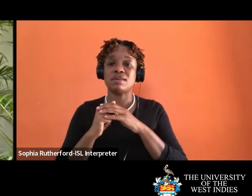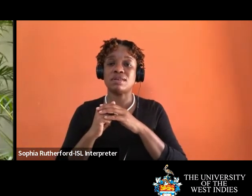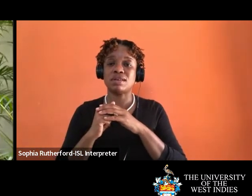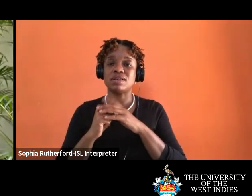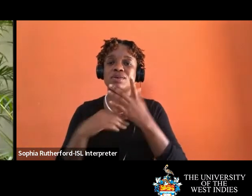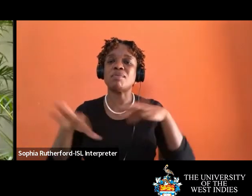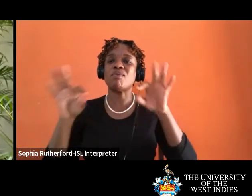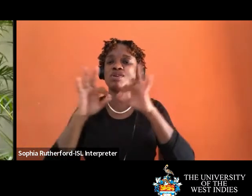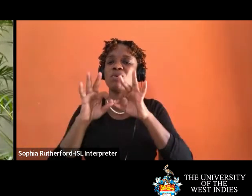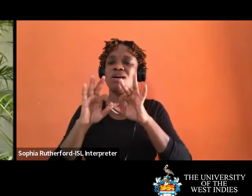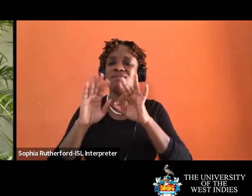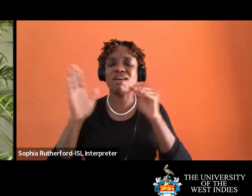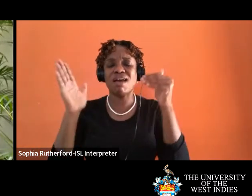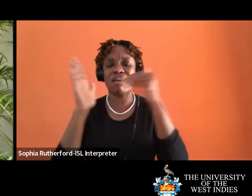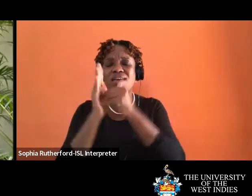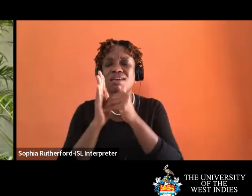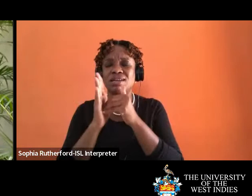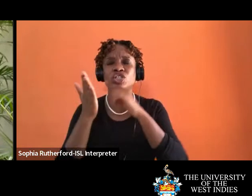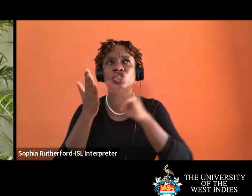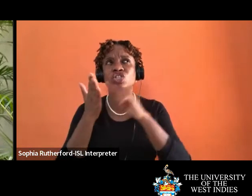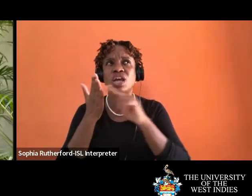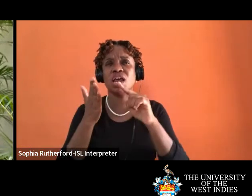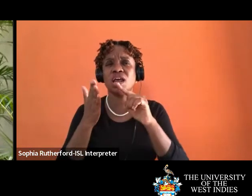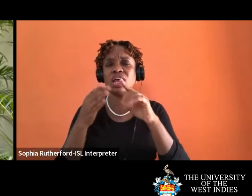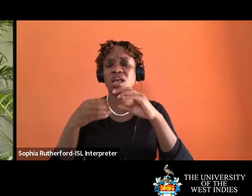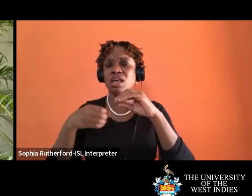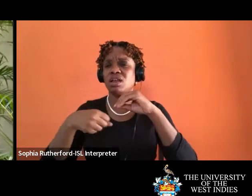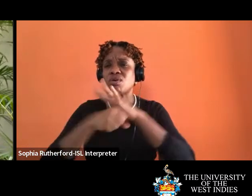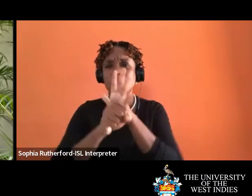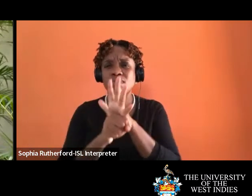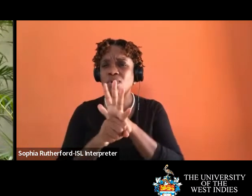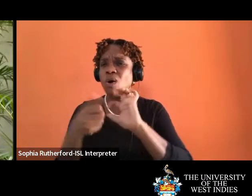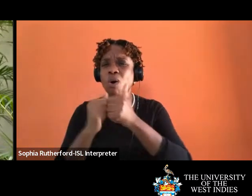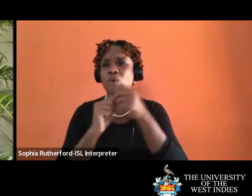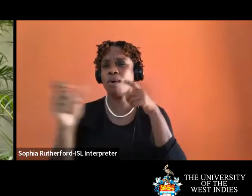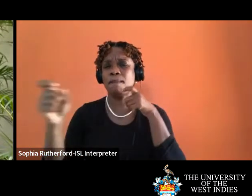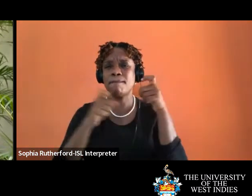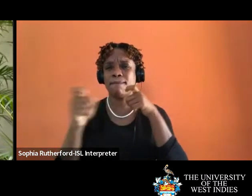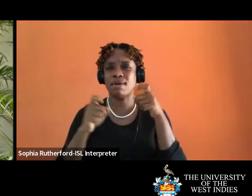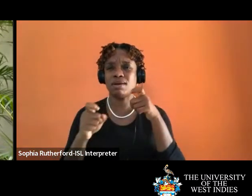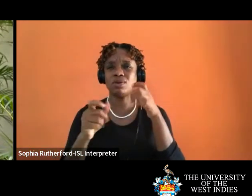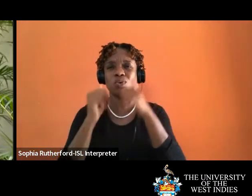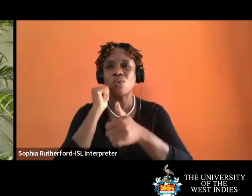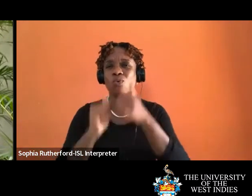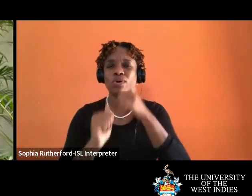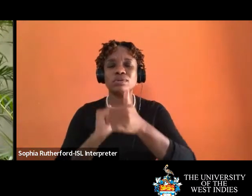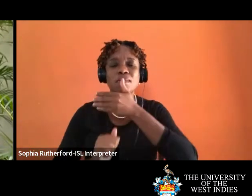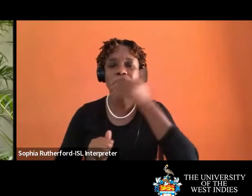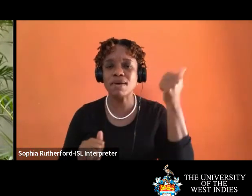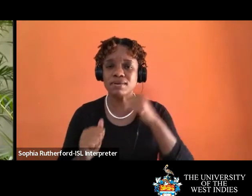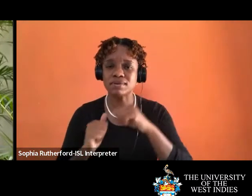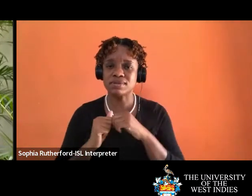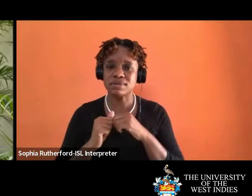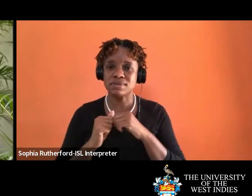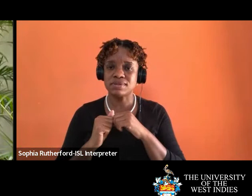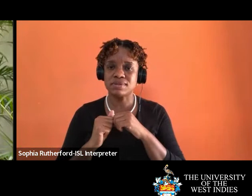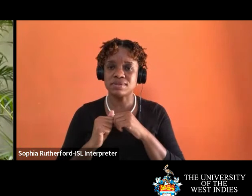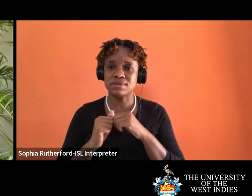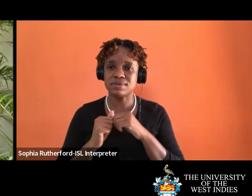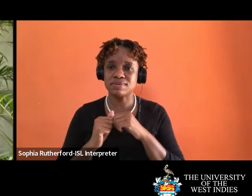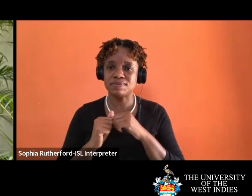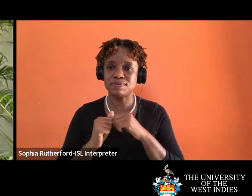handles a pandemic while ensuring the healthcare and routine checks of the disabled is